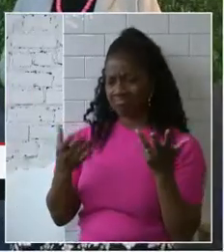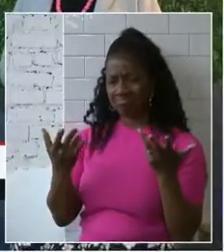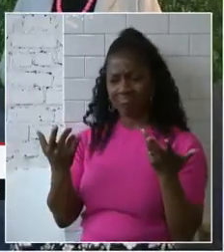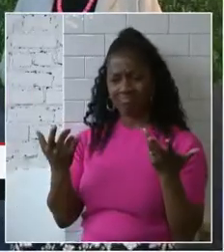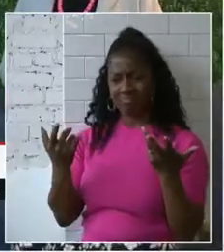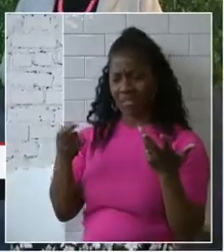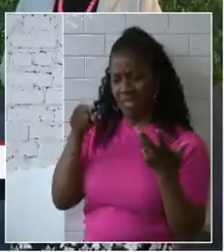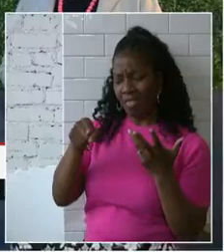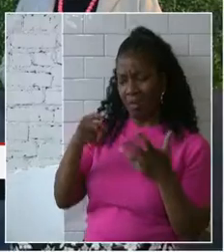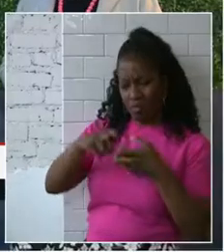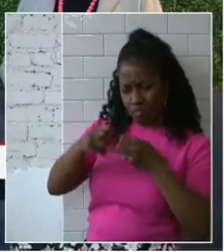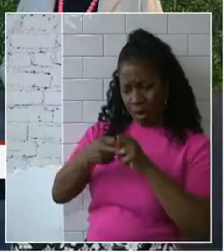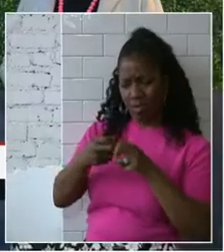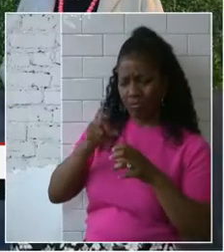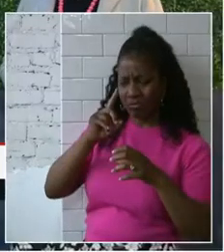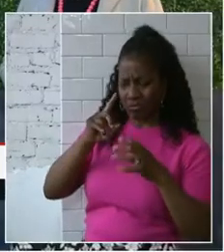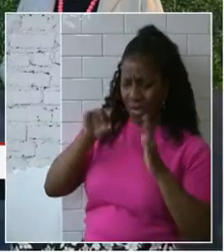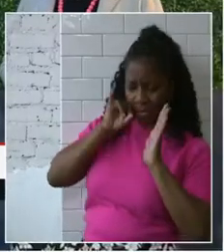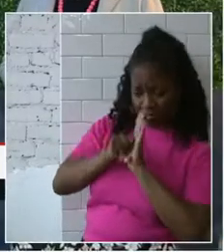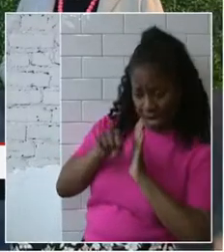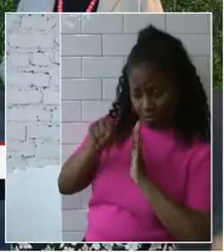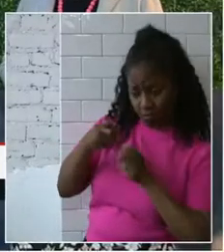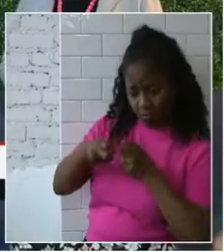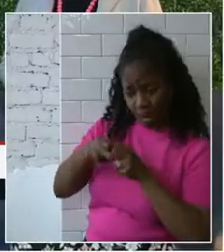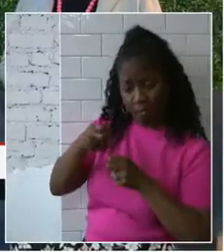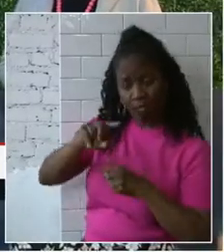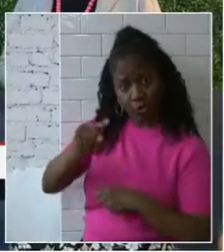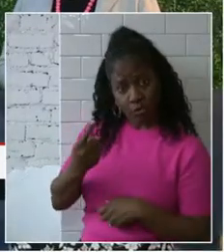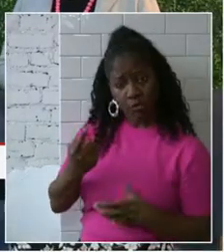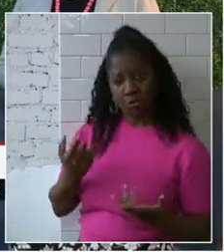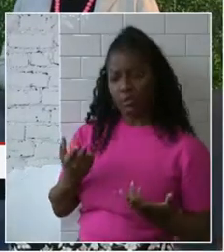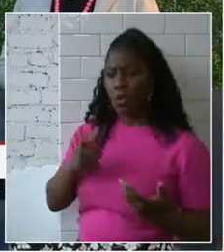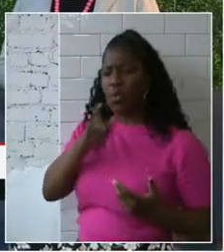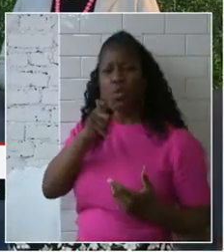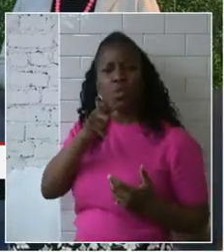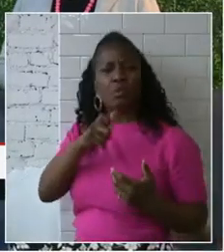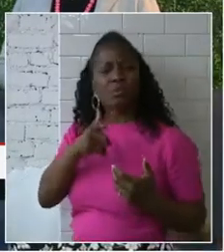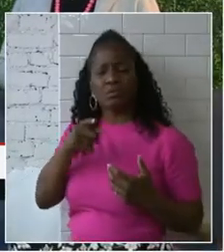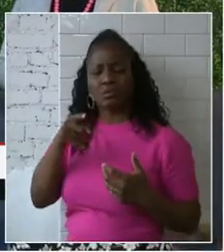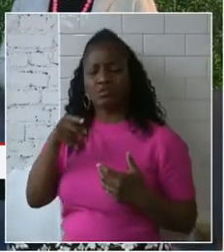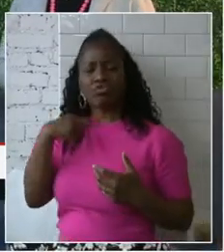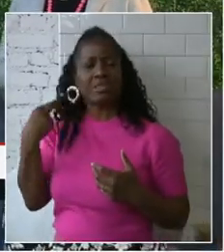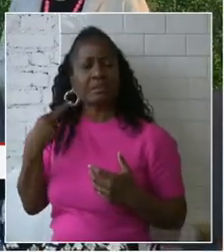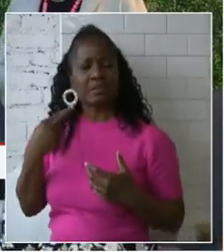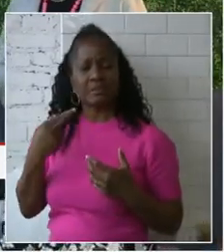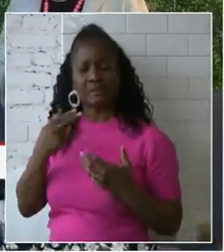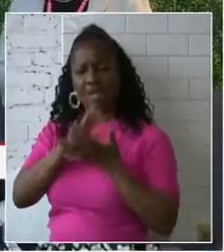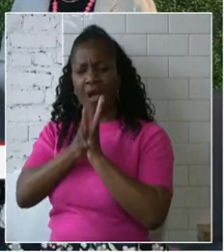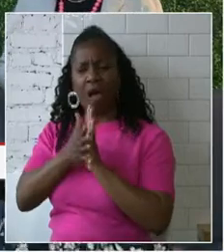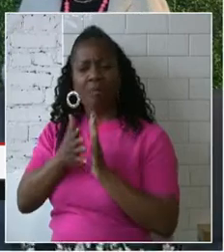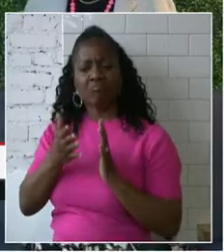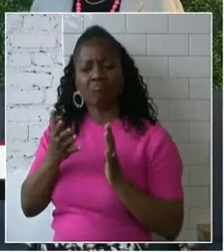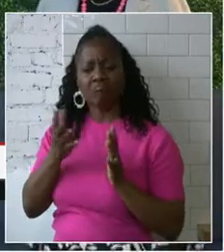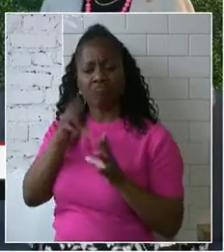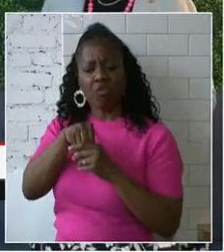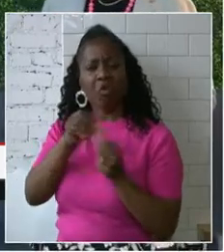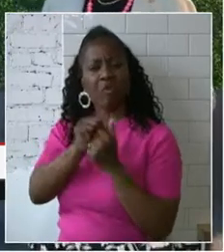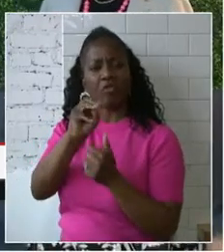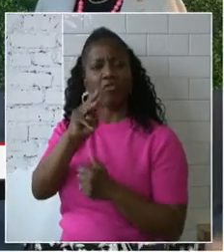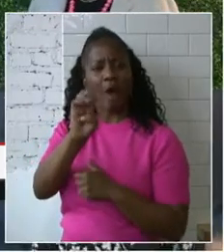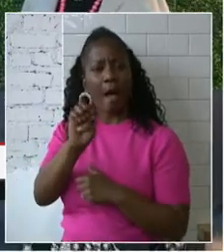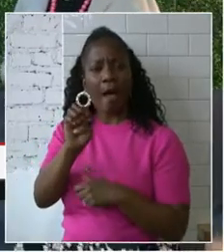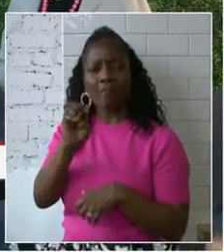of a problem analysis is to identify who is the most at risk of being a perpetrator or victim of gun violence in the